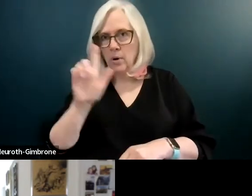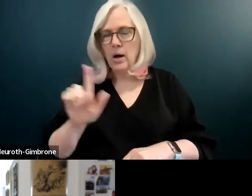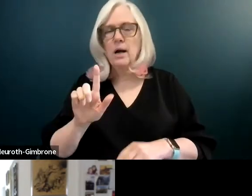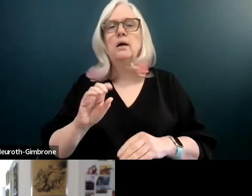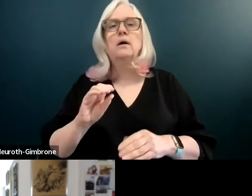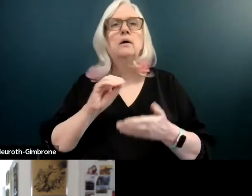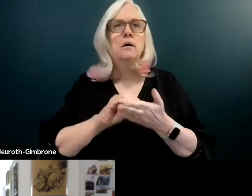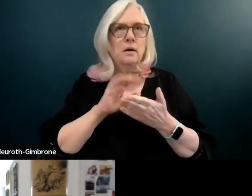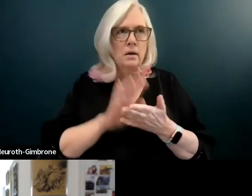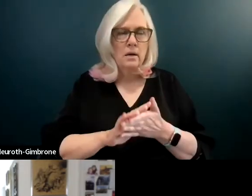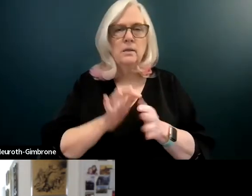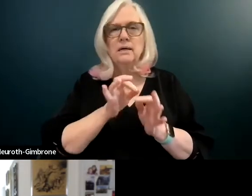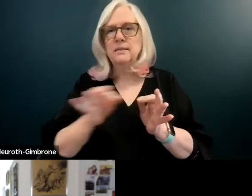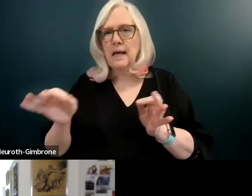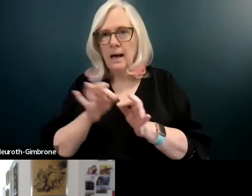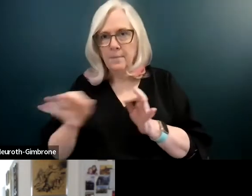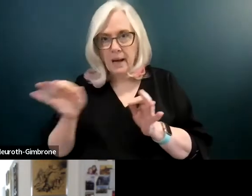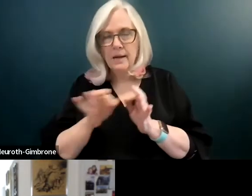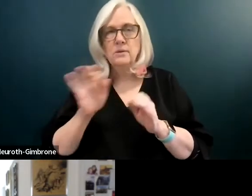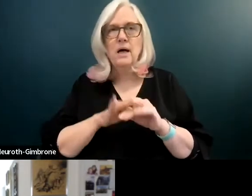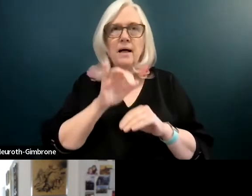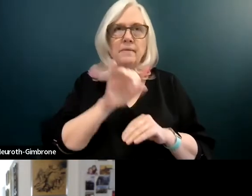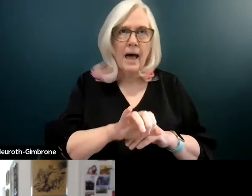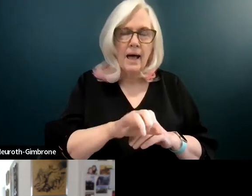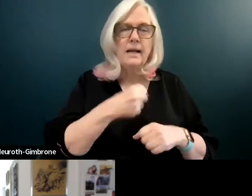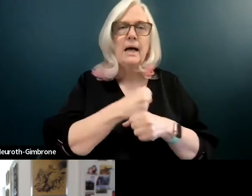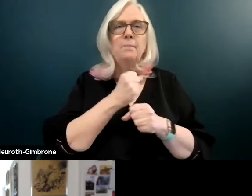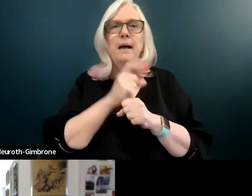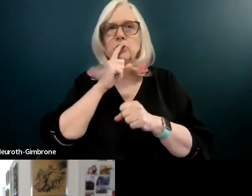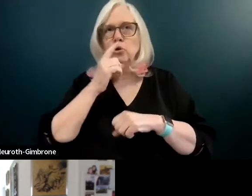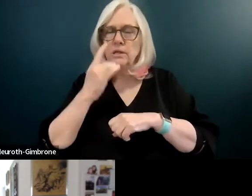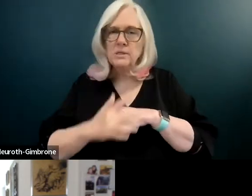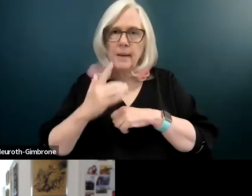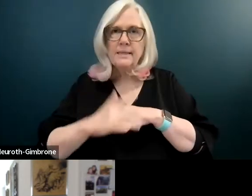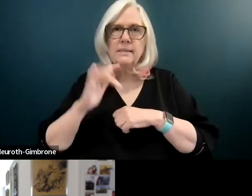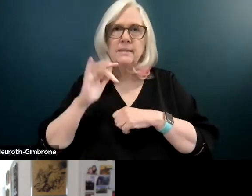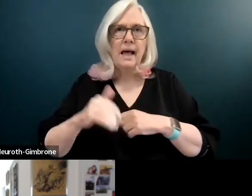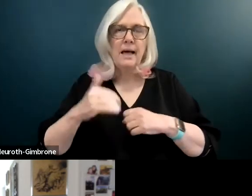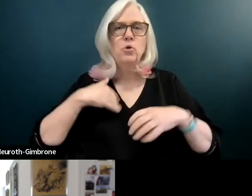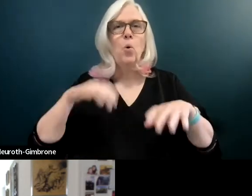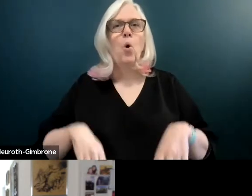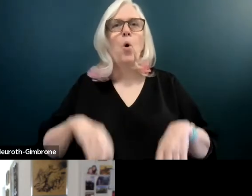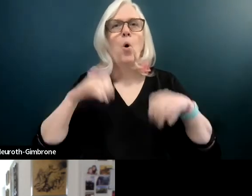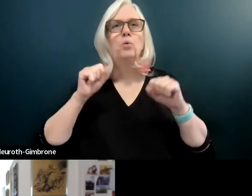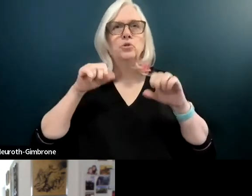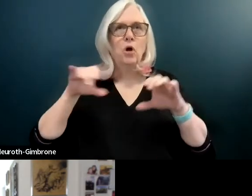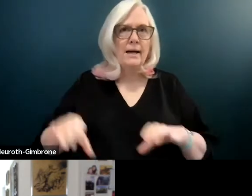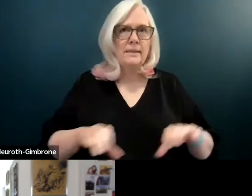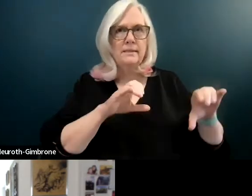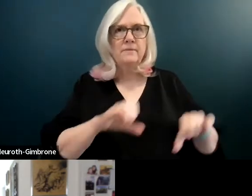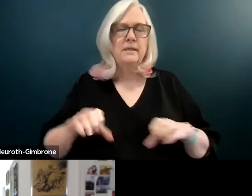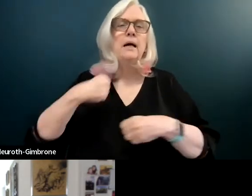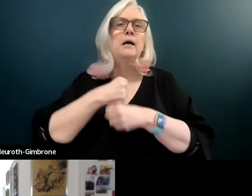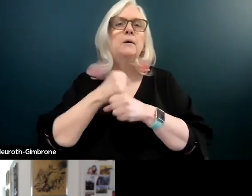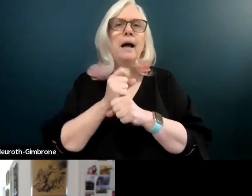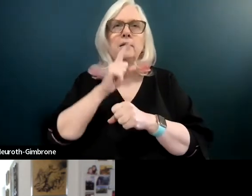Making sure that the space you're holding your activities in are accessible, making sure you have an area